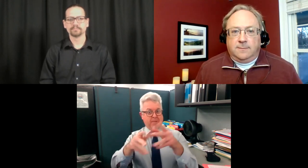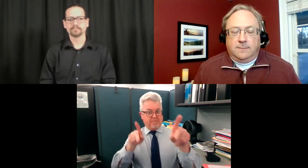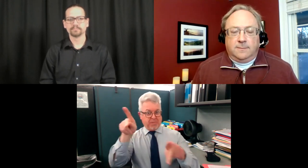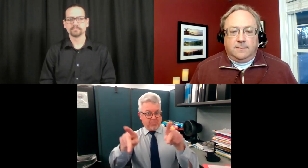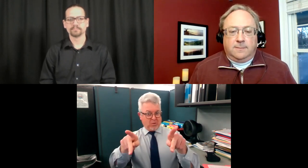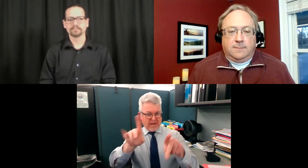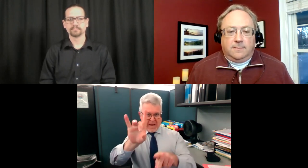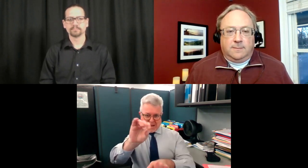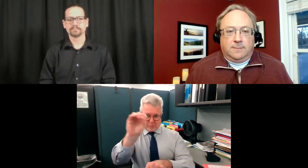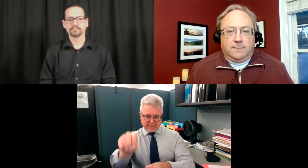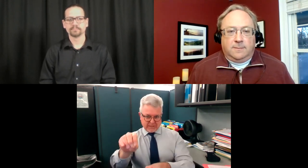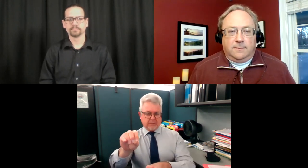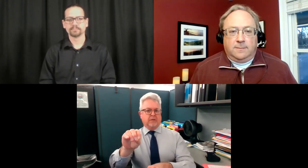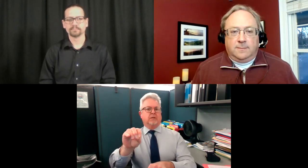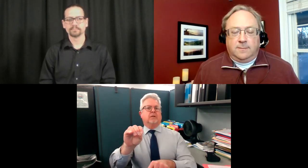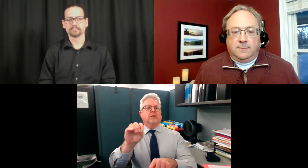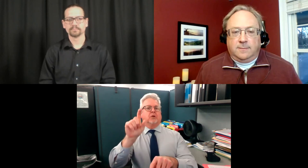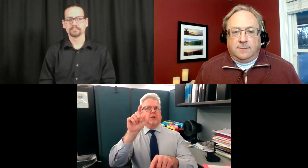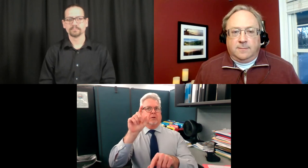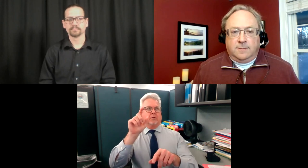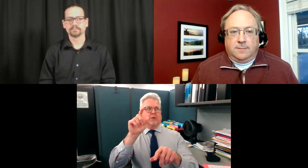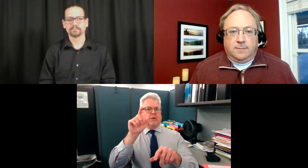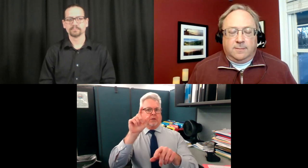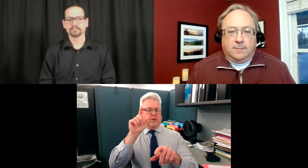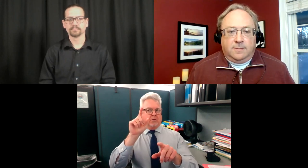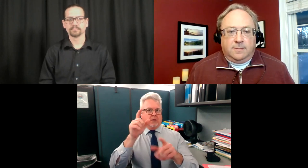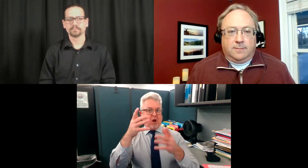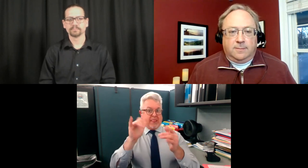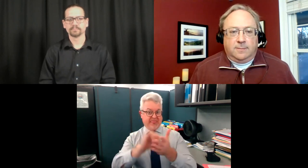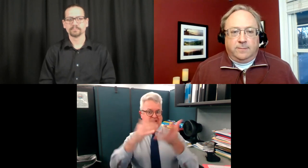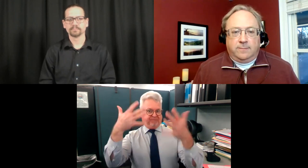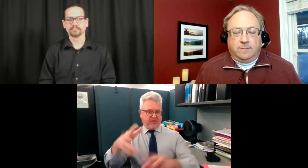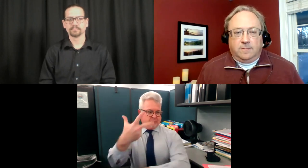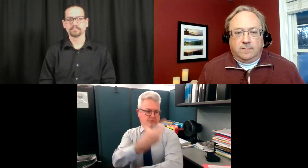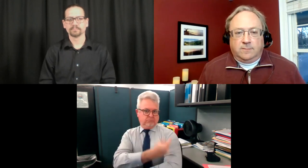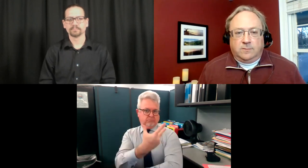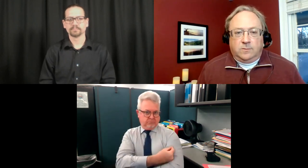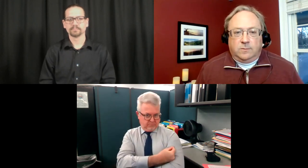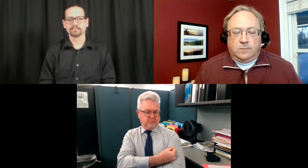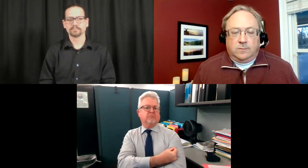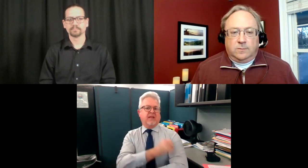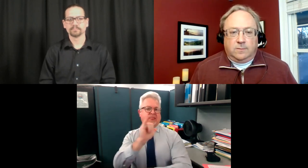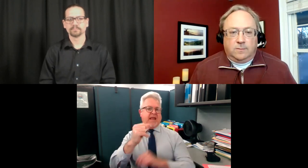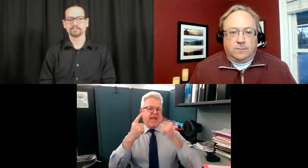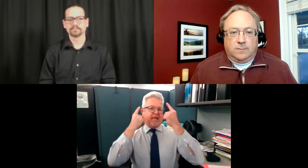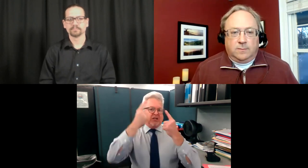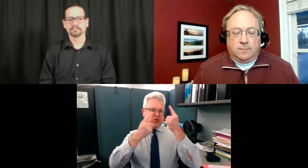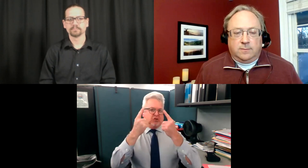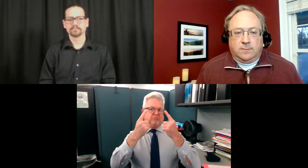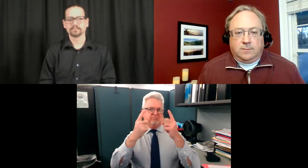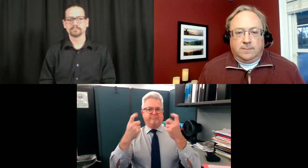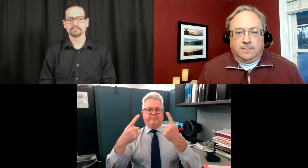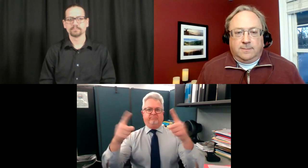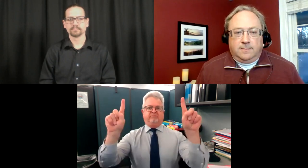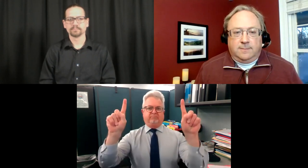seen 80% of Americans need to have some immunity from vaccines. They've had the vaccines.